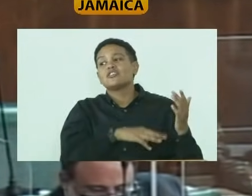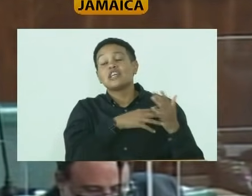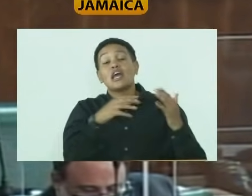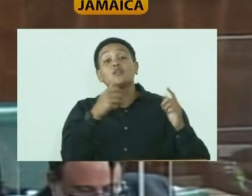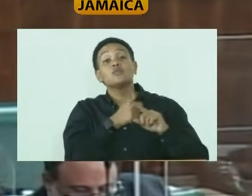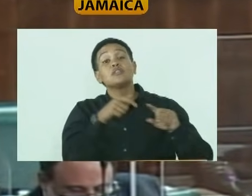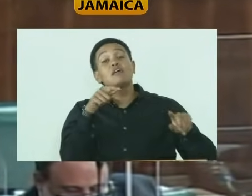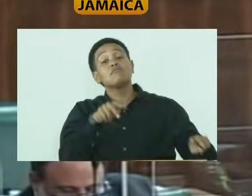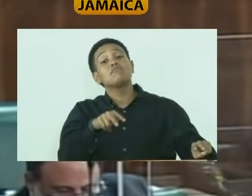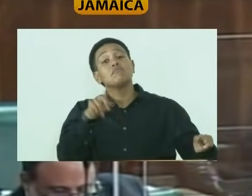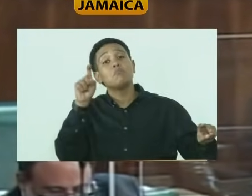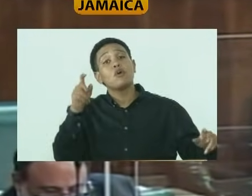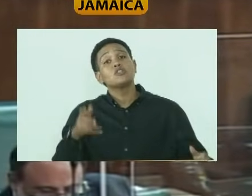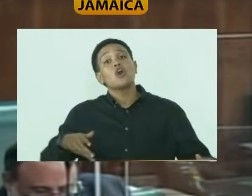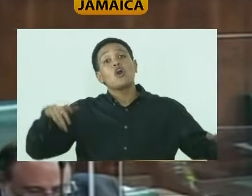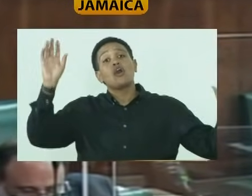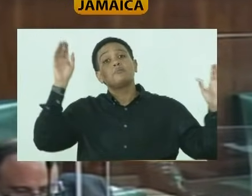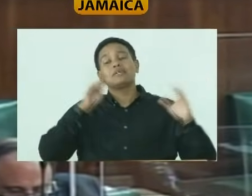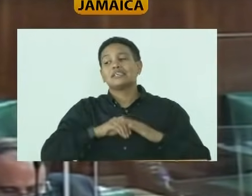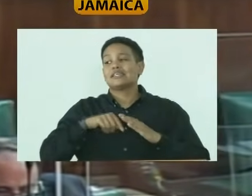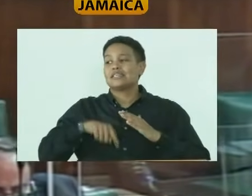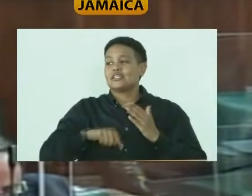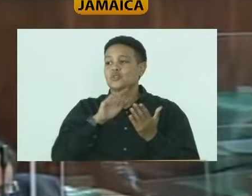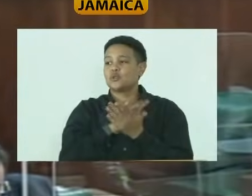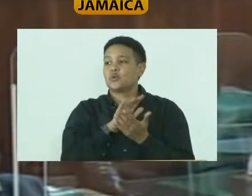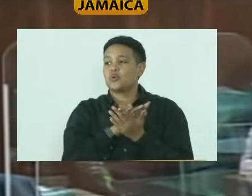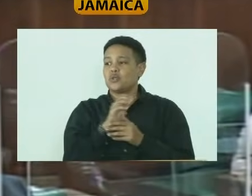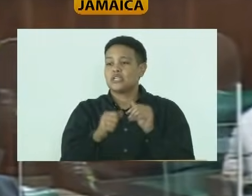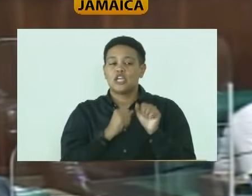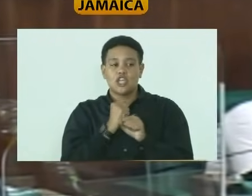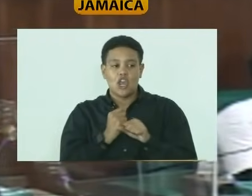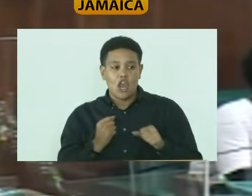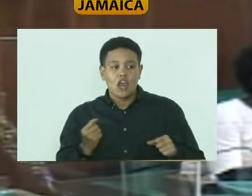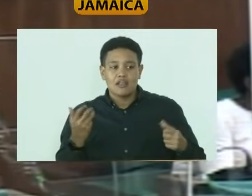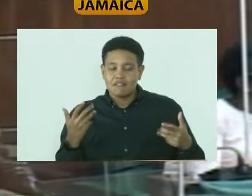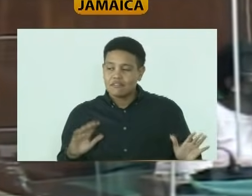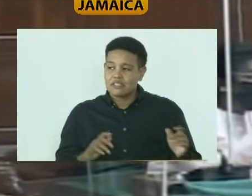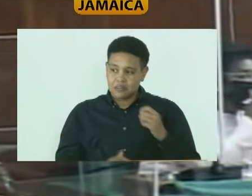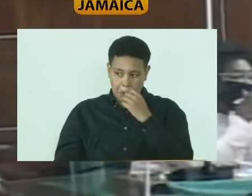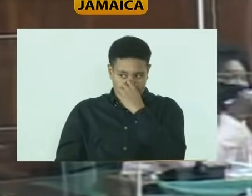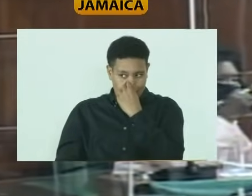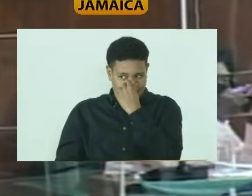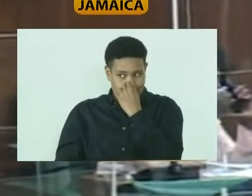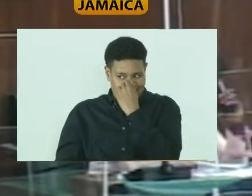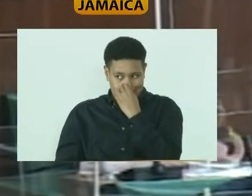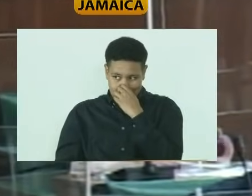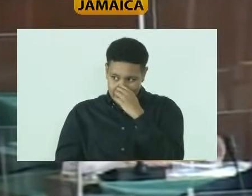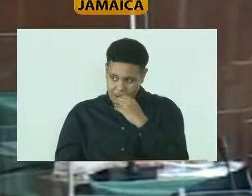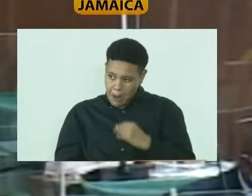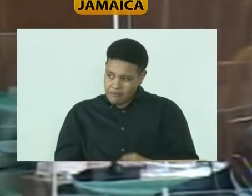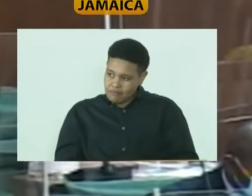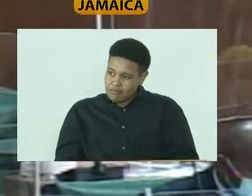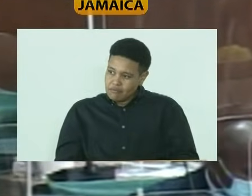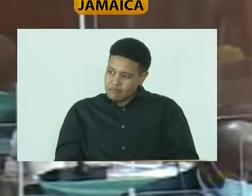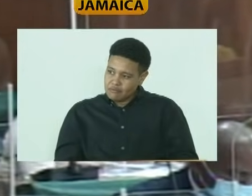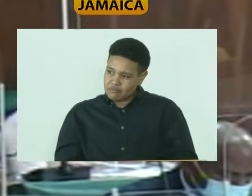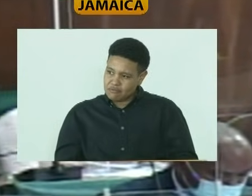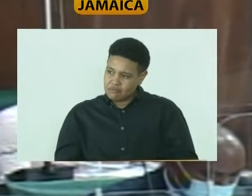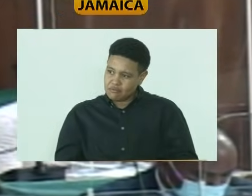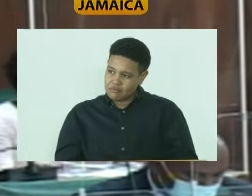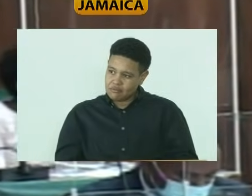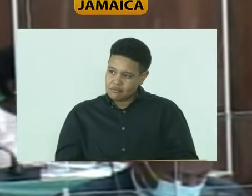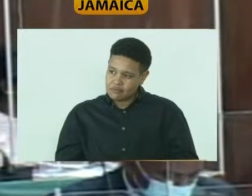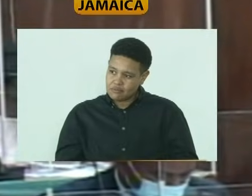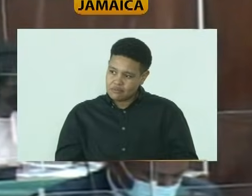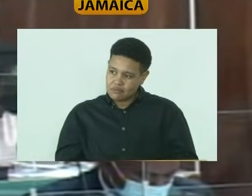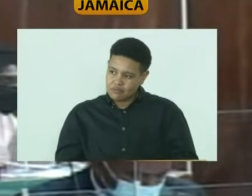be completed in this school term. When I spoke in May, I said September school term. Some people